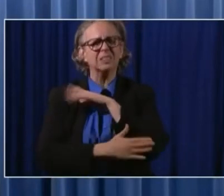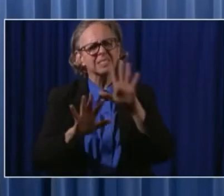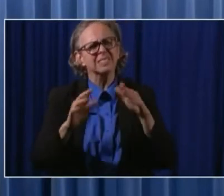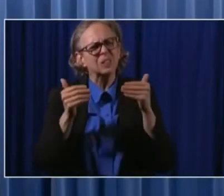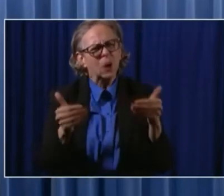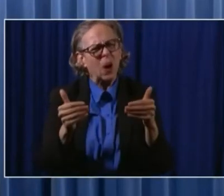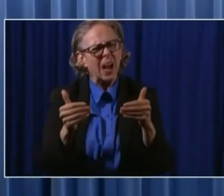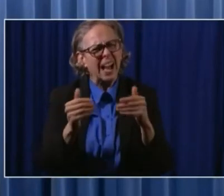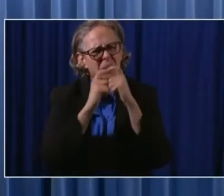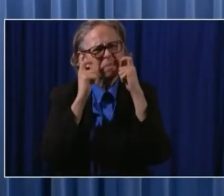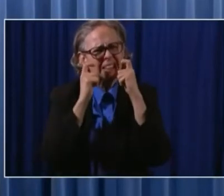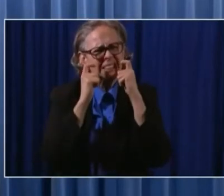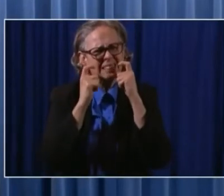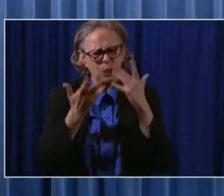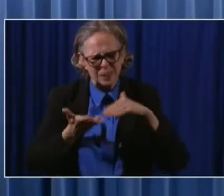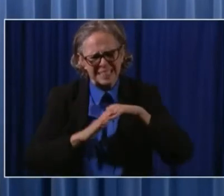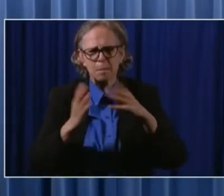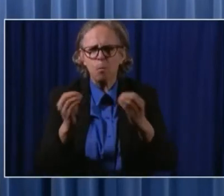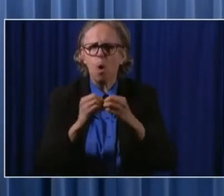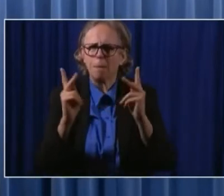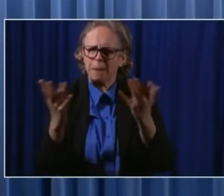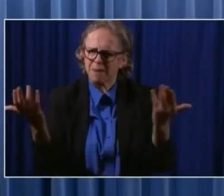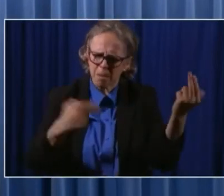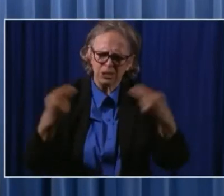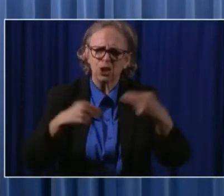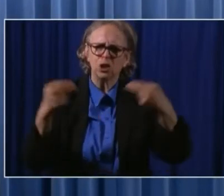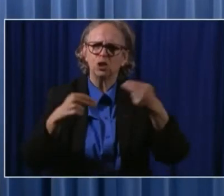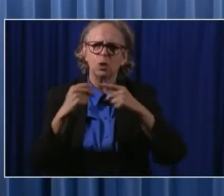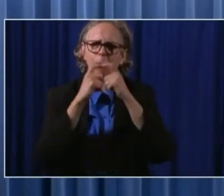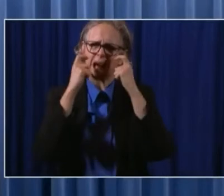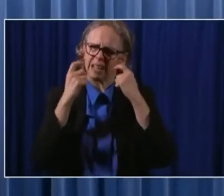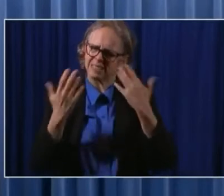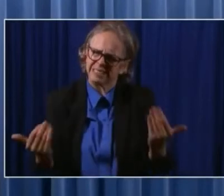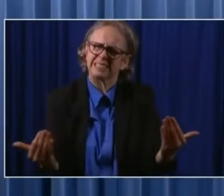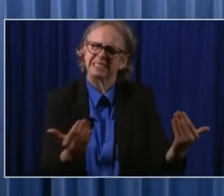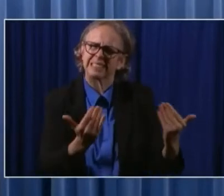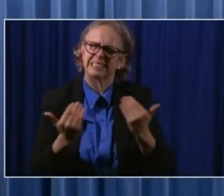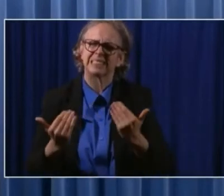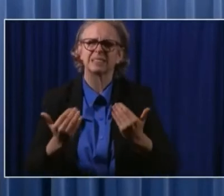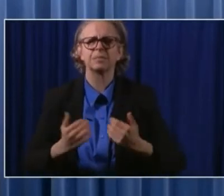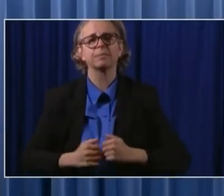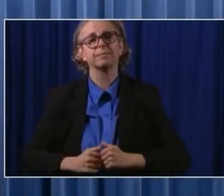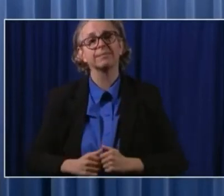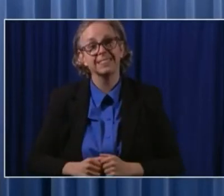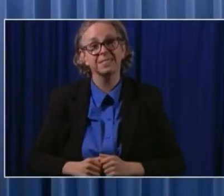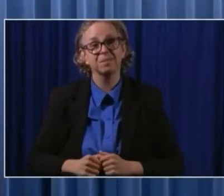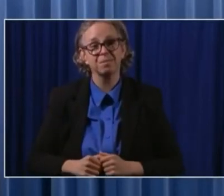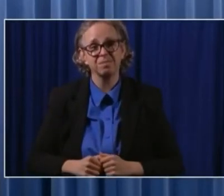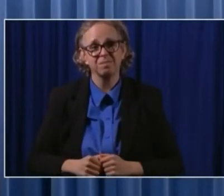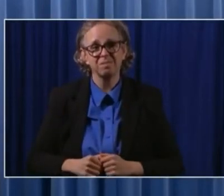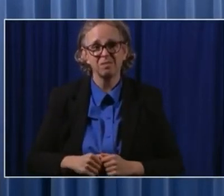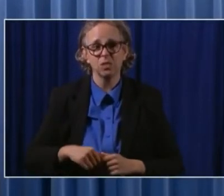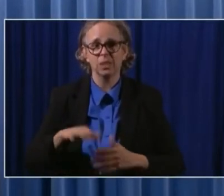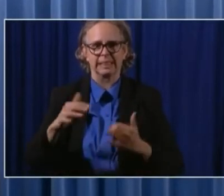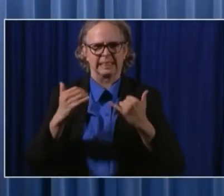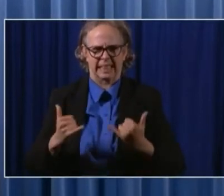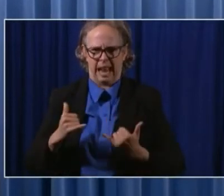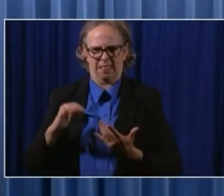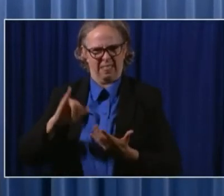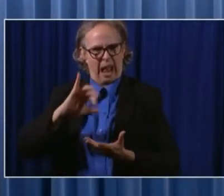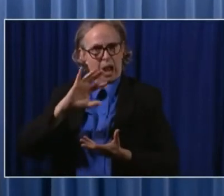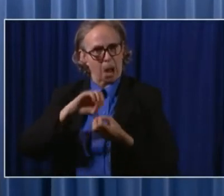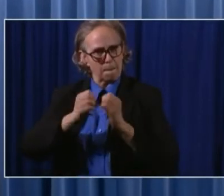that. Our preliminary data indicates, and this is significant, that the rate